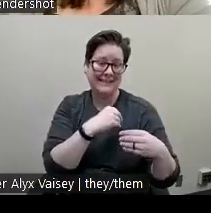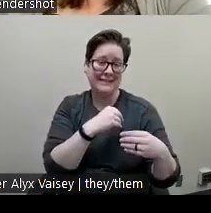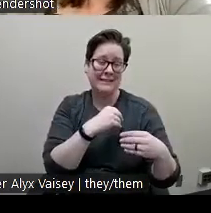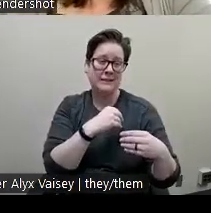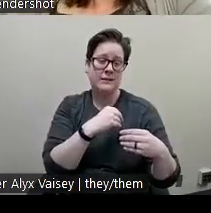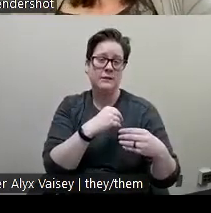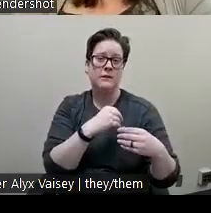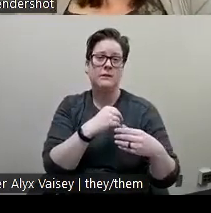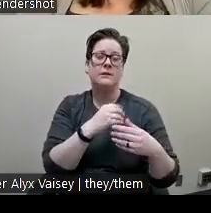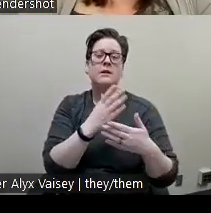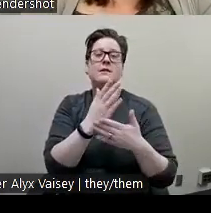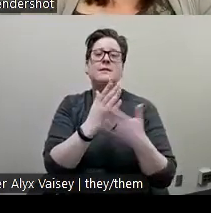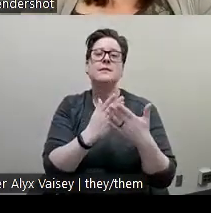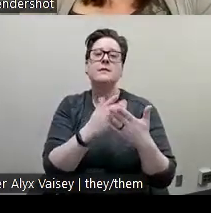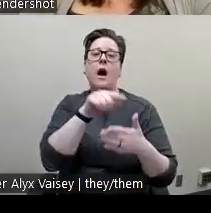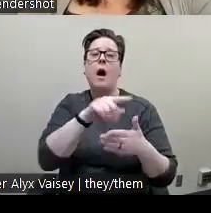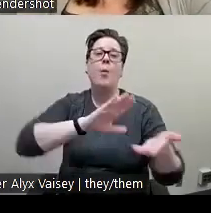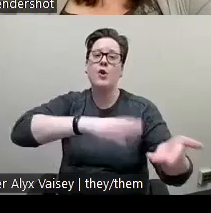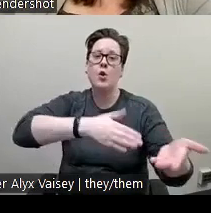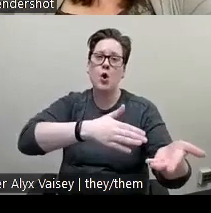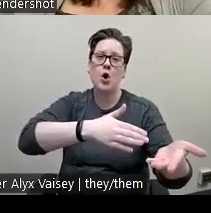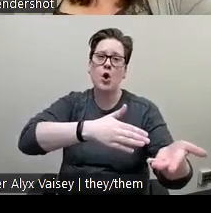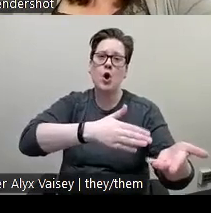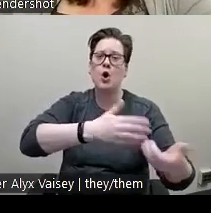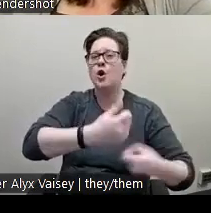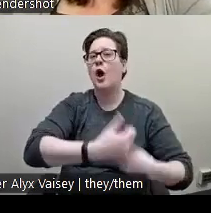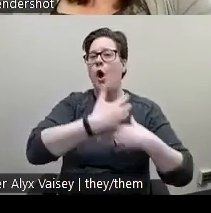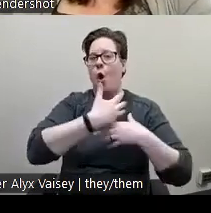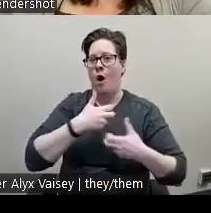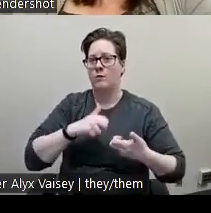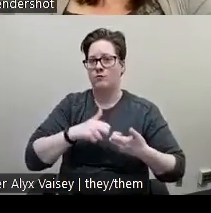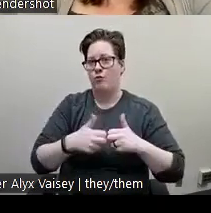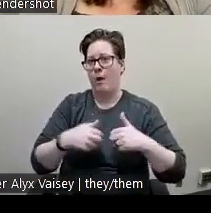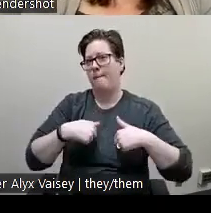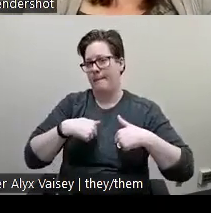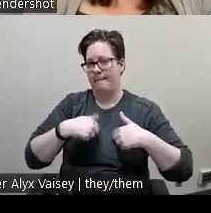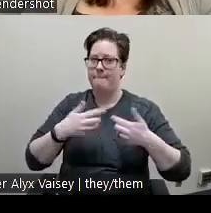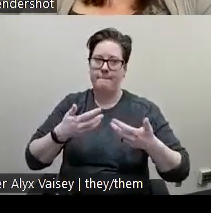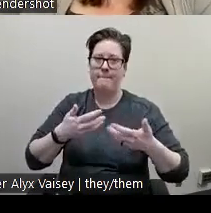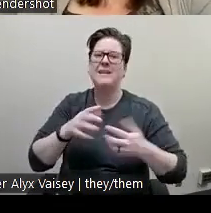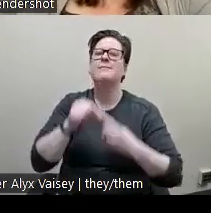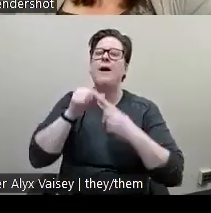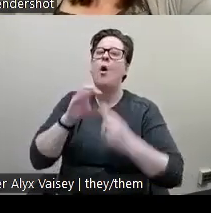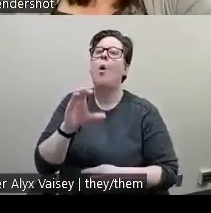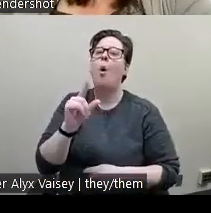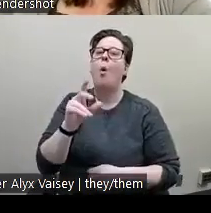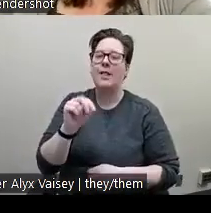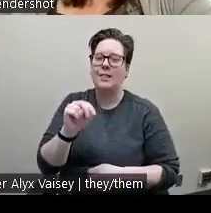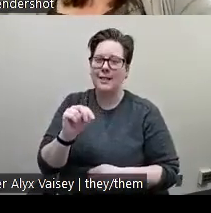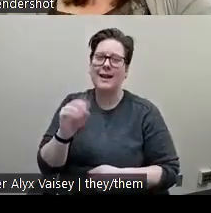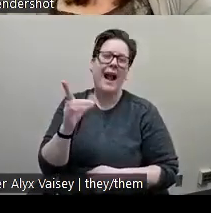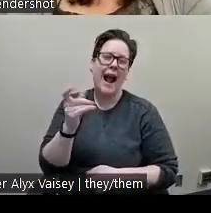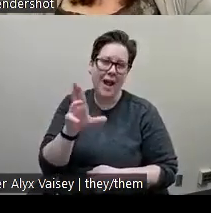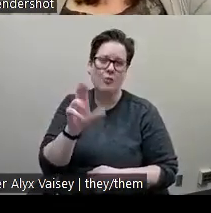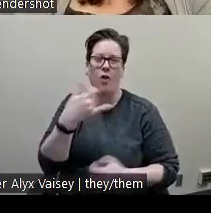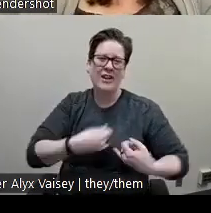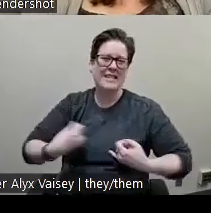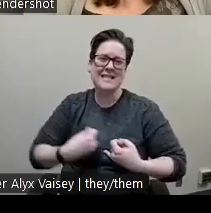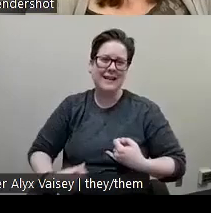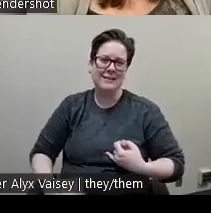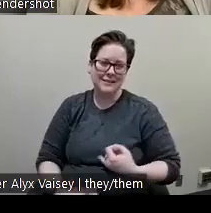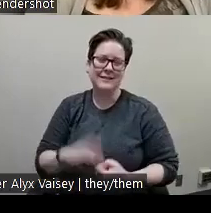some of those mutagens from cooking and things like that could increase risk, especially in colon cancer and GI related cancers.